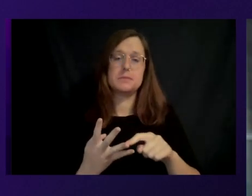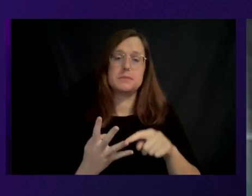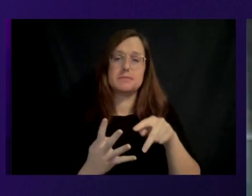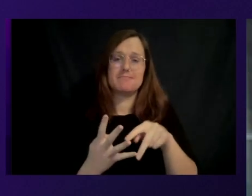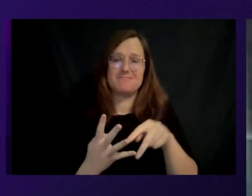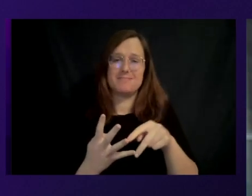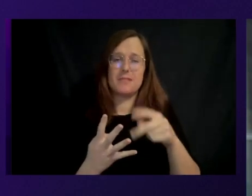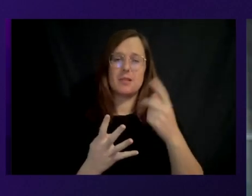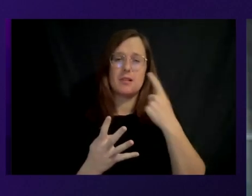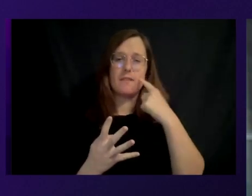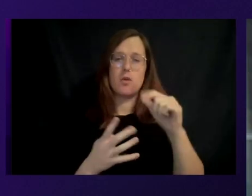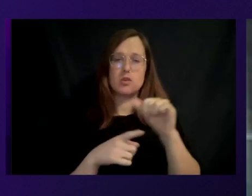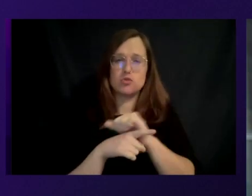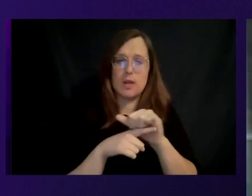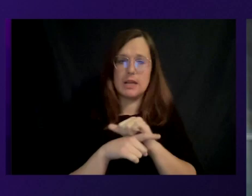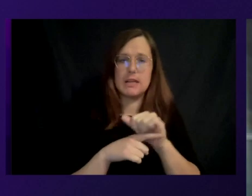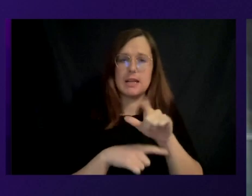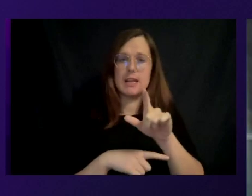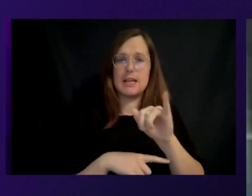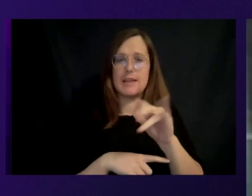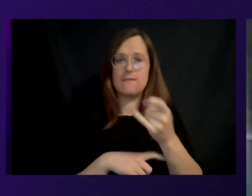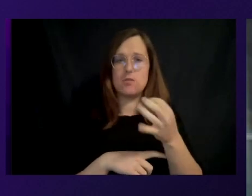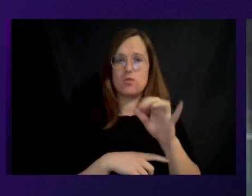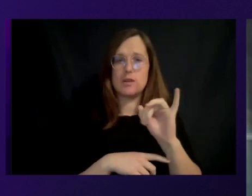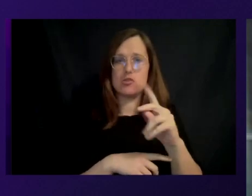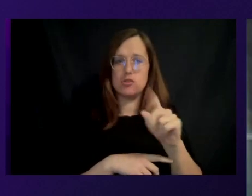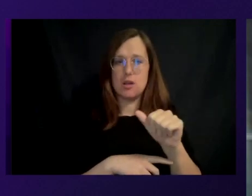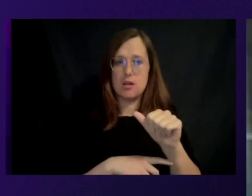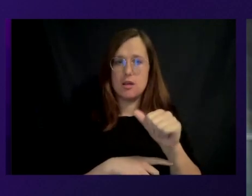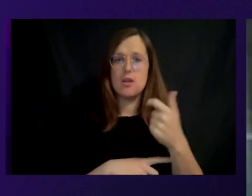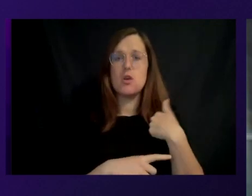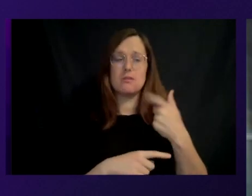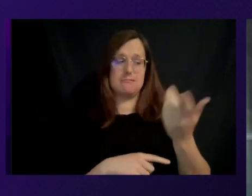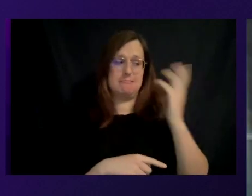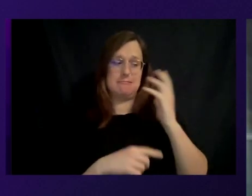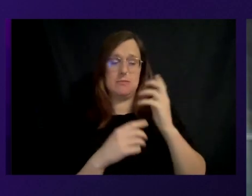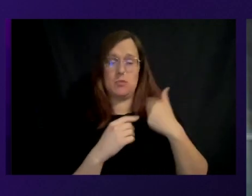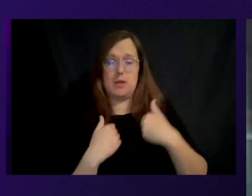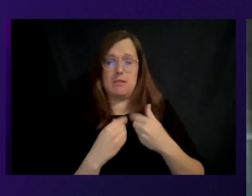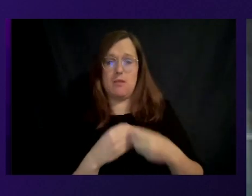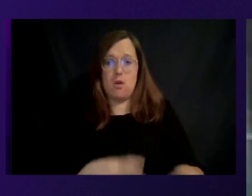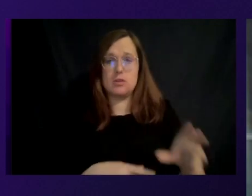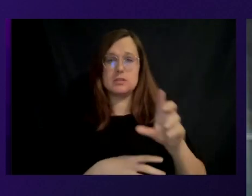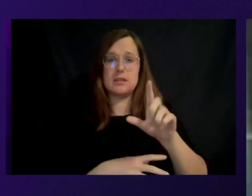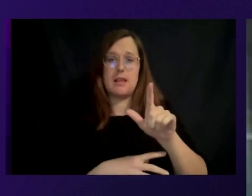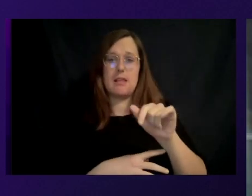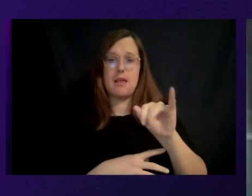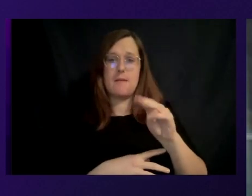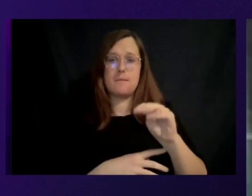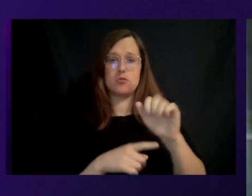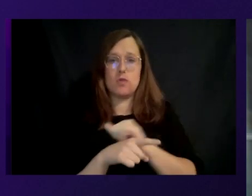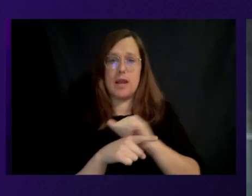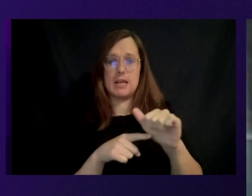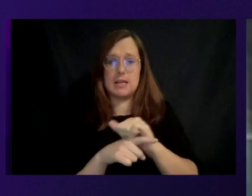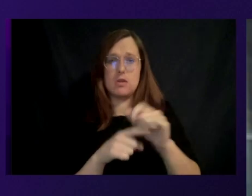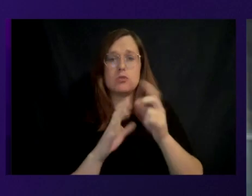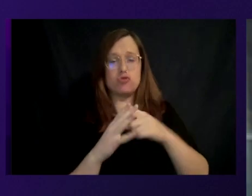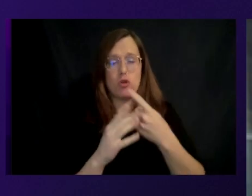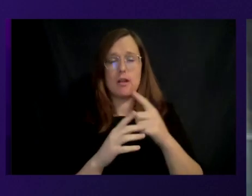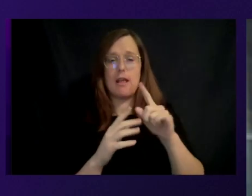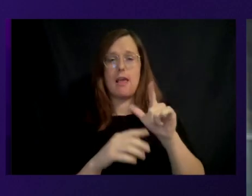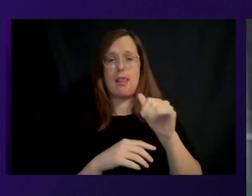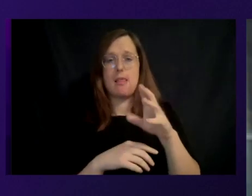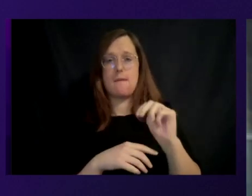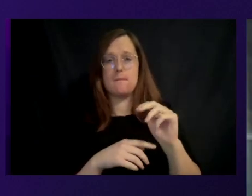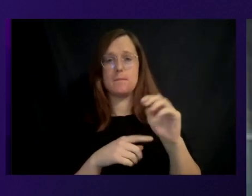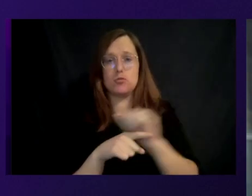and Inferentia. Last year, we launched our ML training chip, Trainium, and just a few months ago, we launched the second generation of our inference